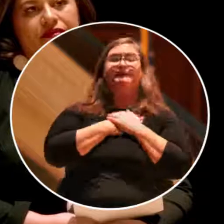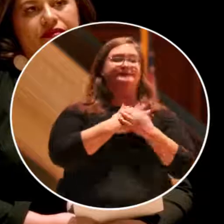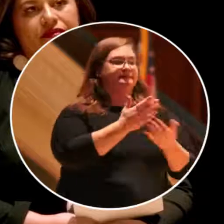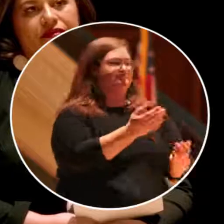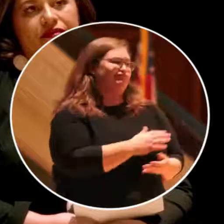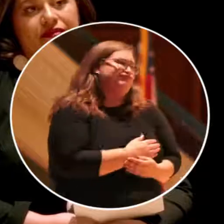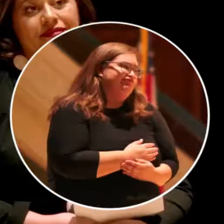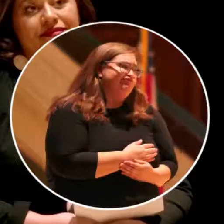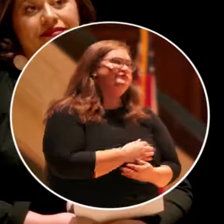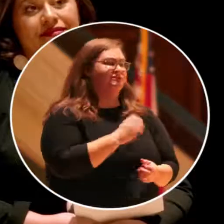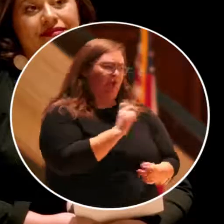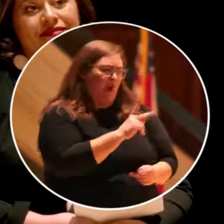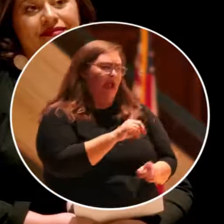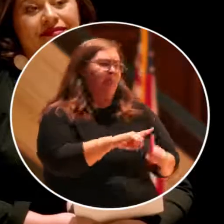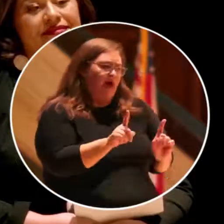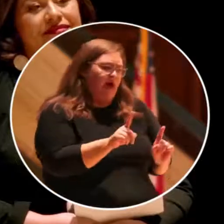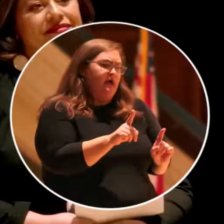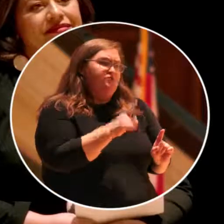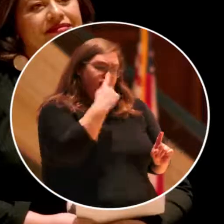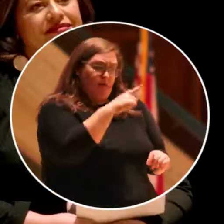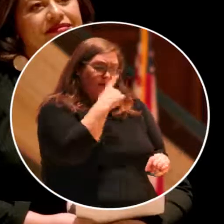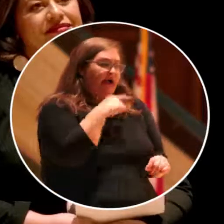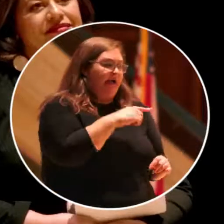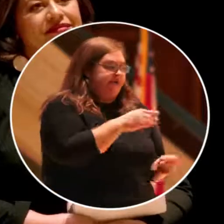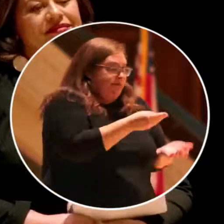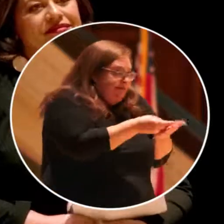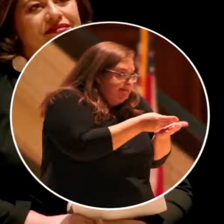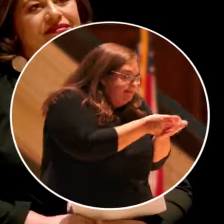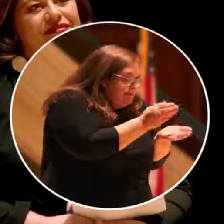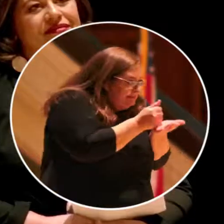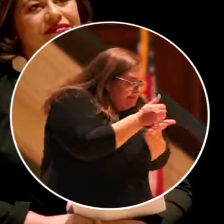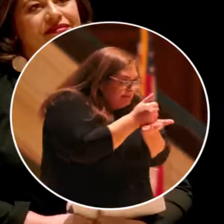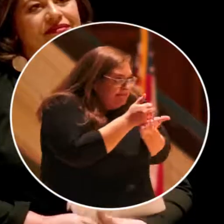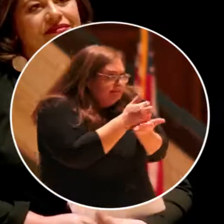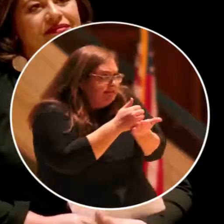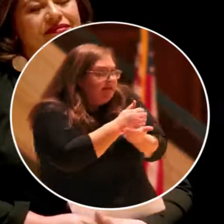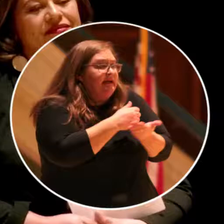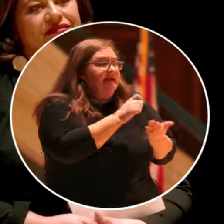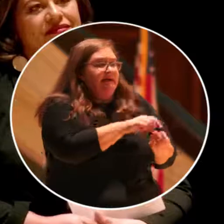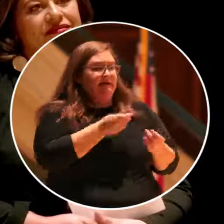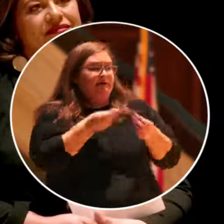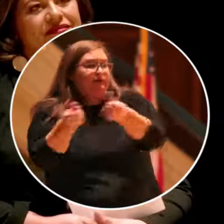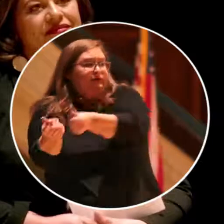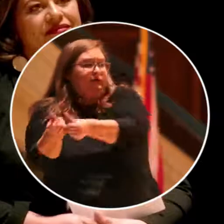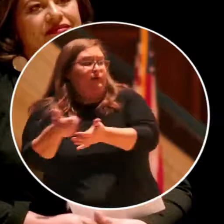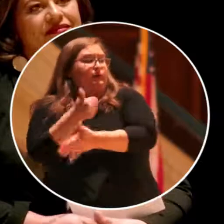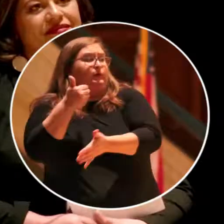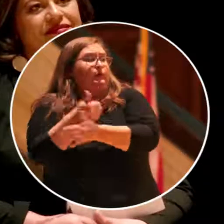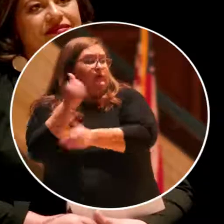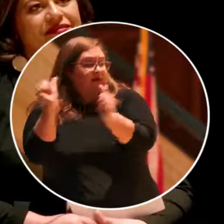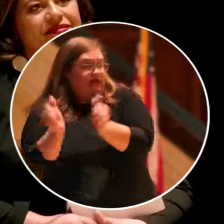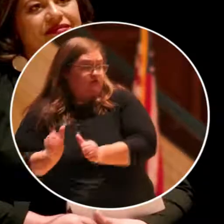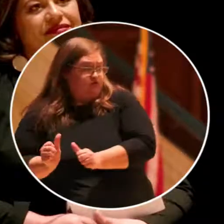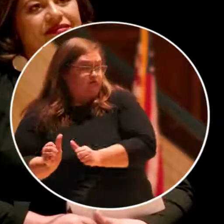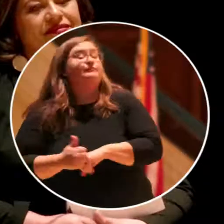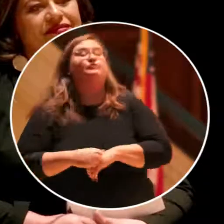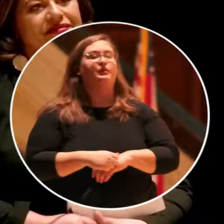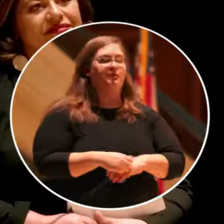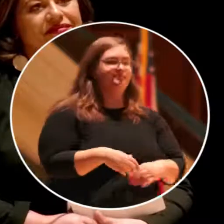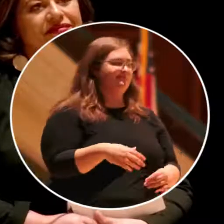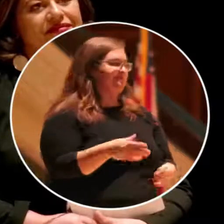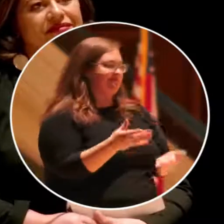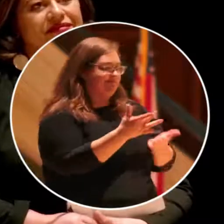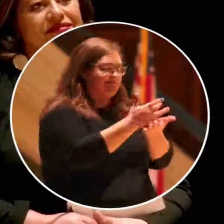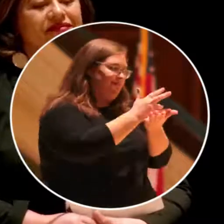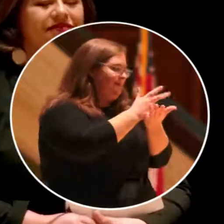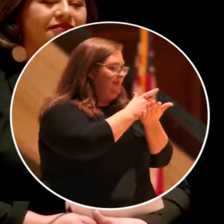to purchase a new statue. The girls gave, and together with the nuns, scrounged together enough for